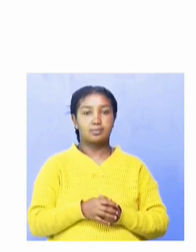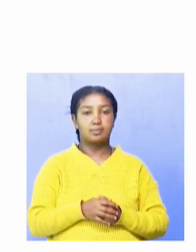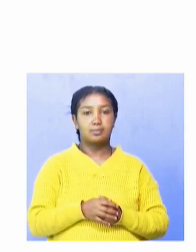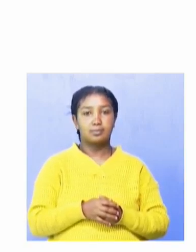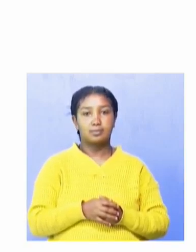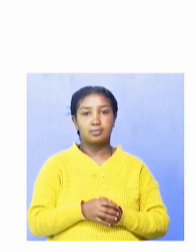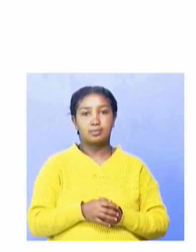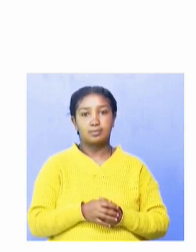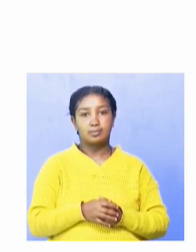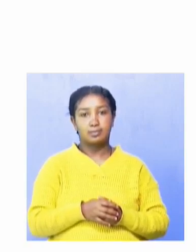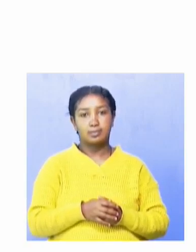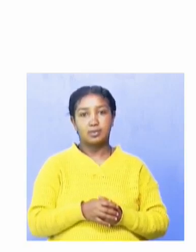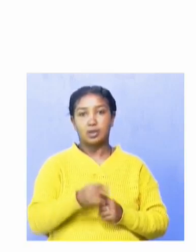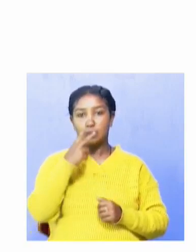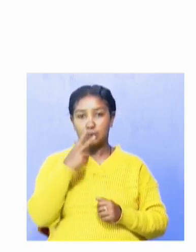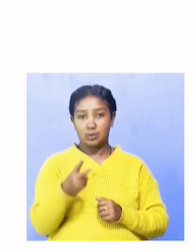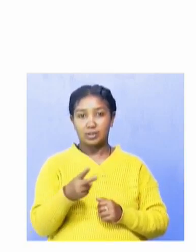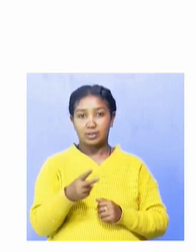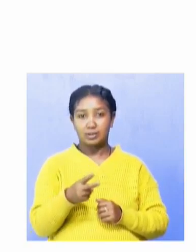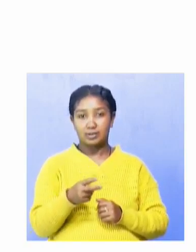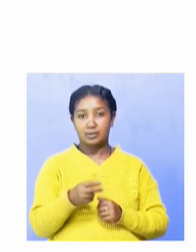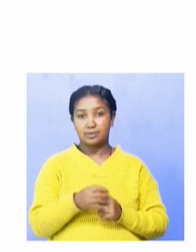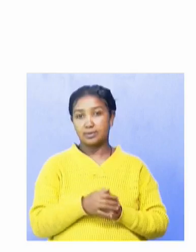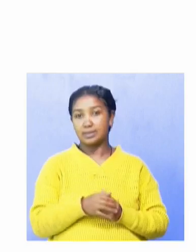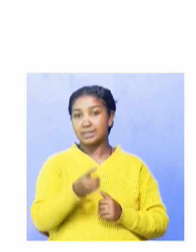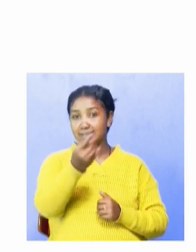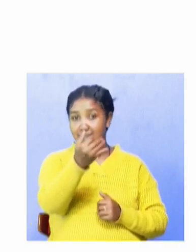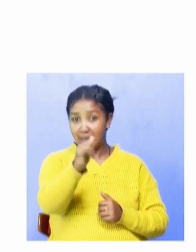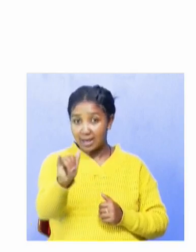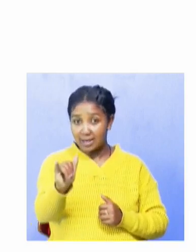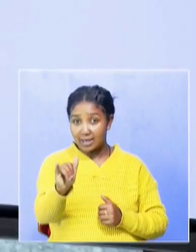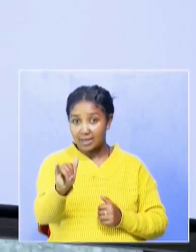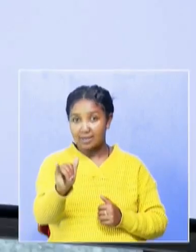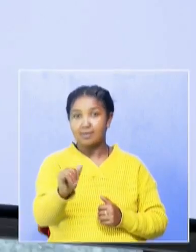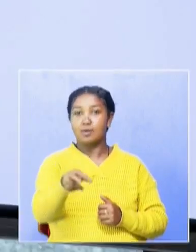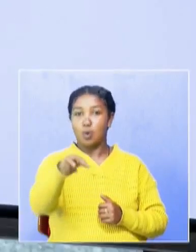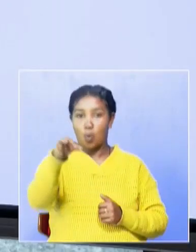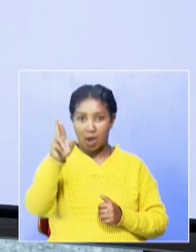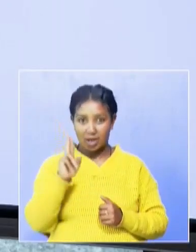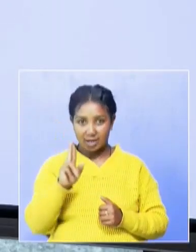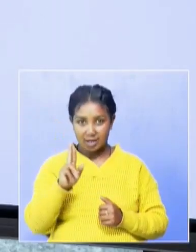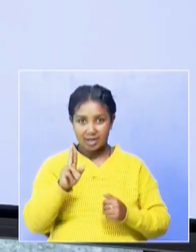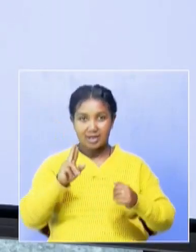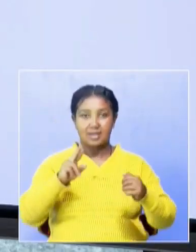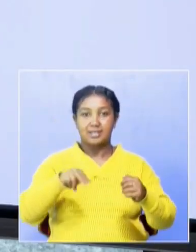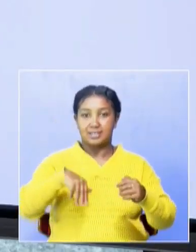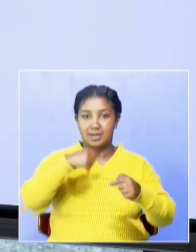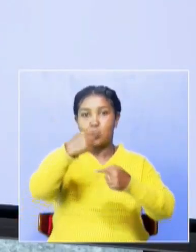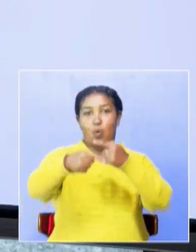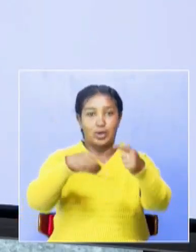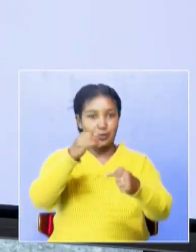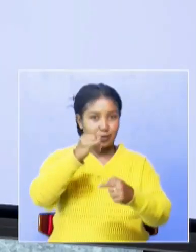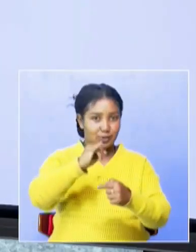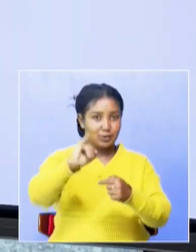The office. Look, they were then going